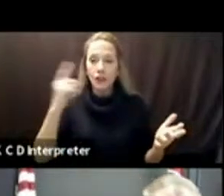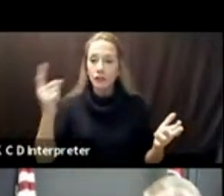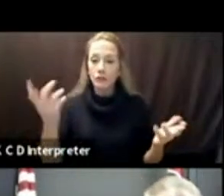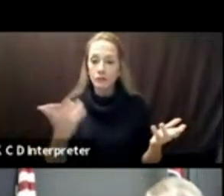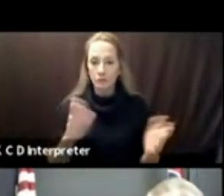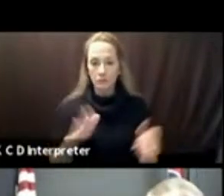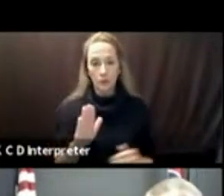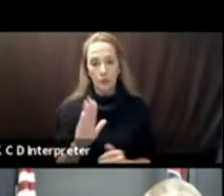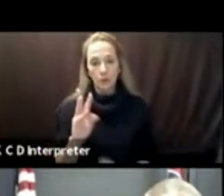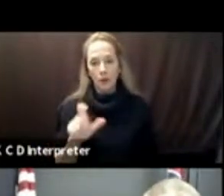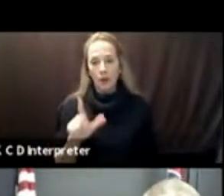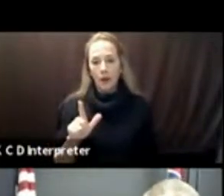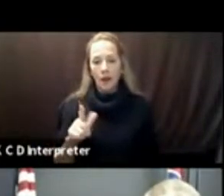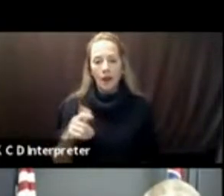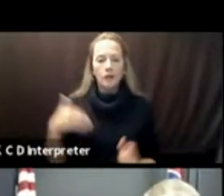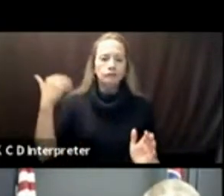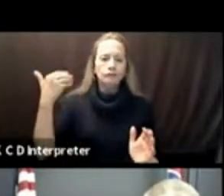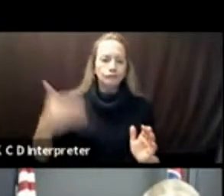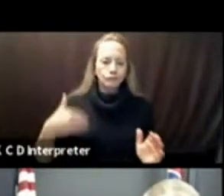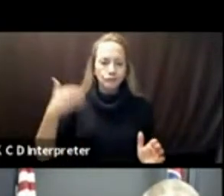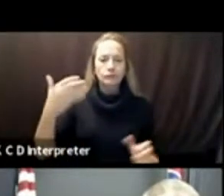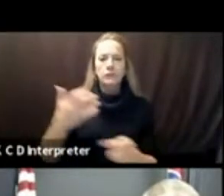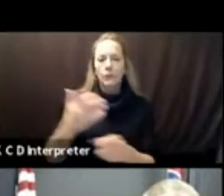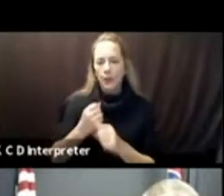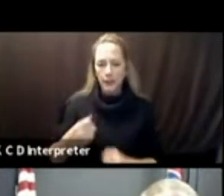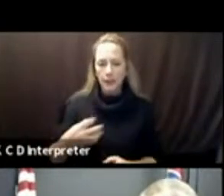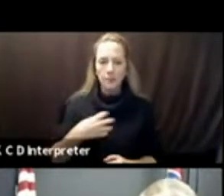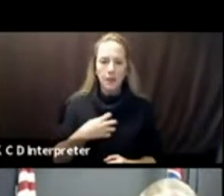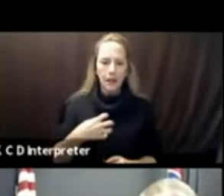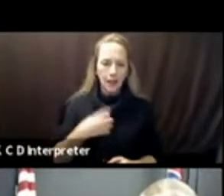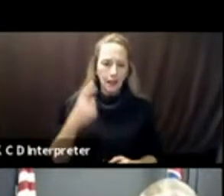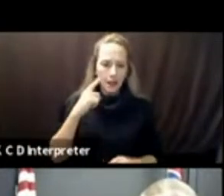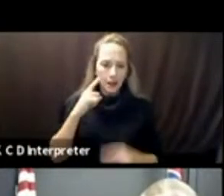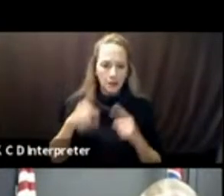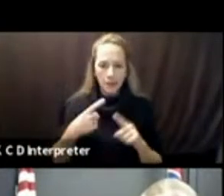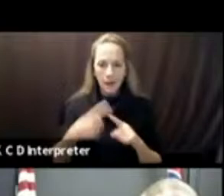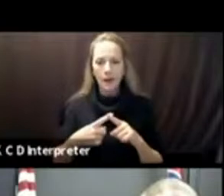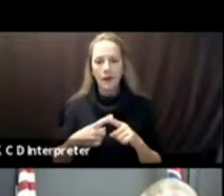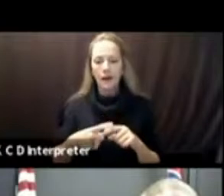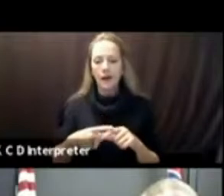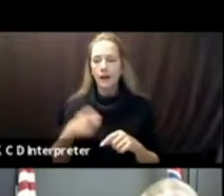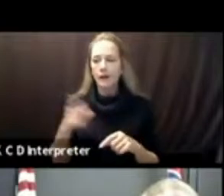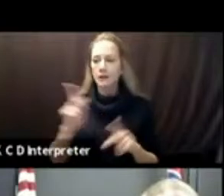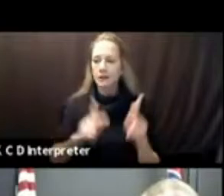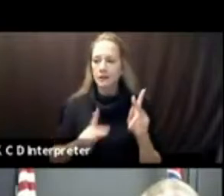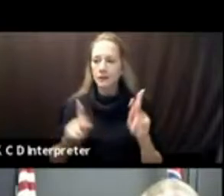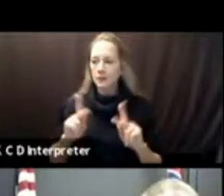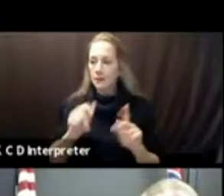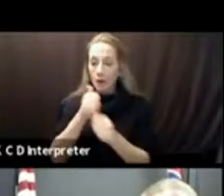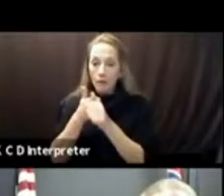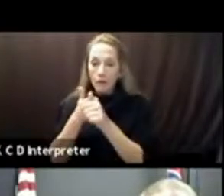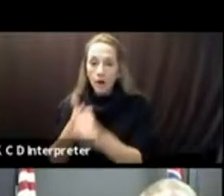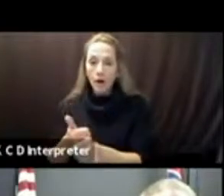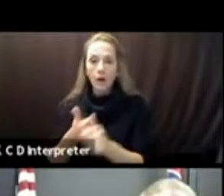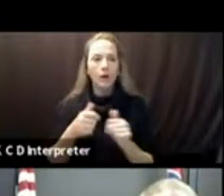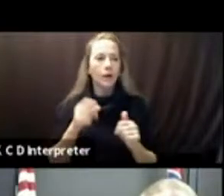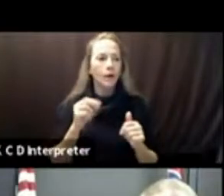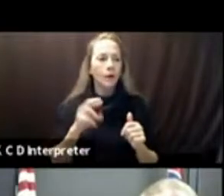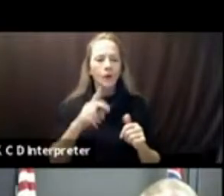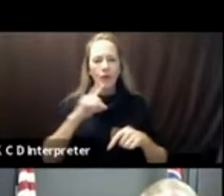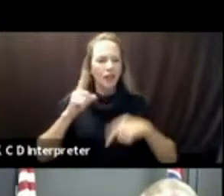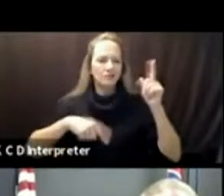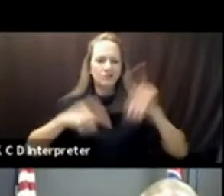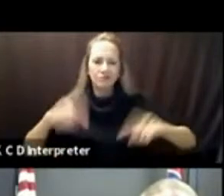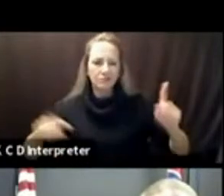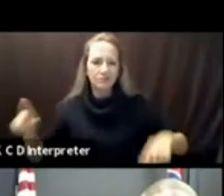I think we get the random complaints about it not being enforced, or it's pretty random. It's